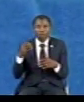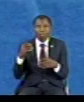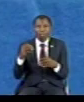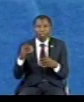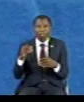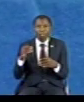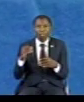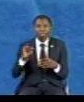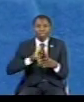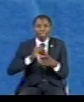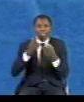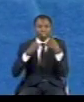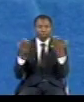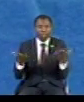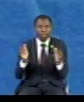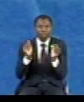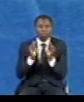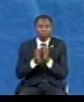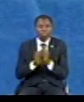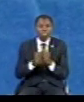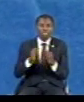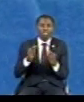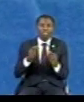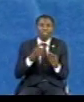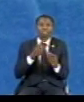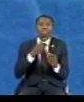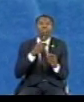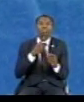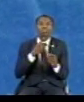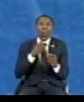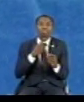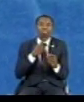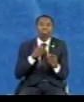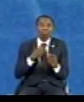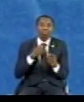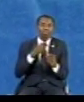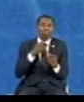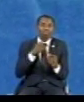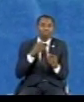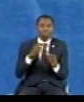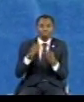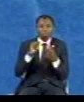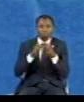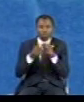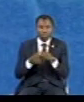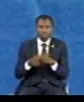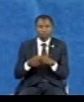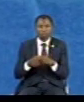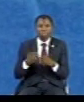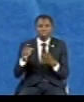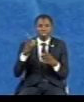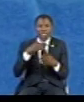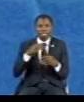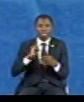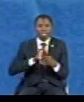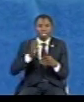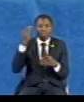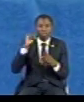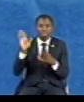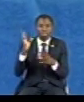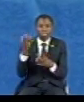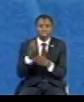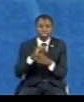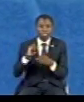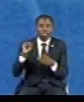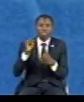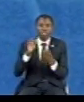our community hospital, Cottage Hospital, and the doctor diagnosed me and gave me some drugs. And I was taking the drugs. After when I finished